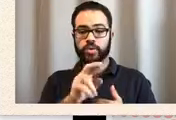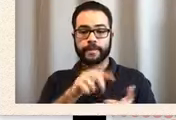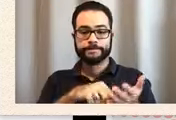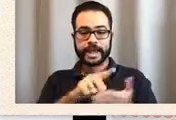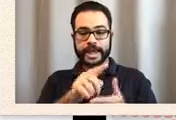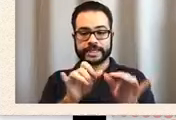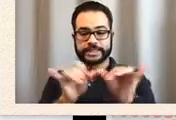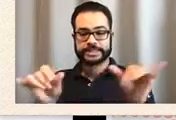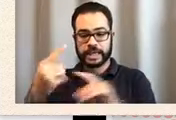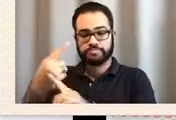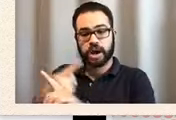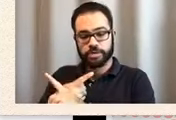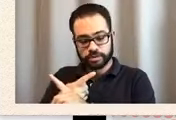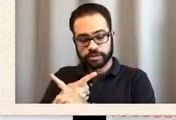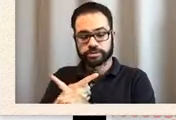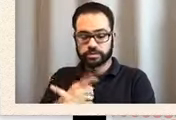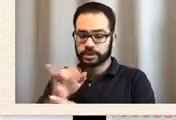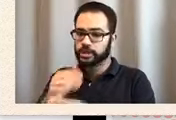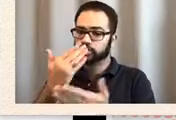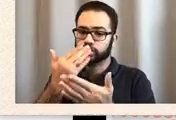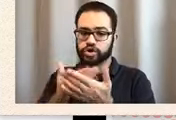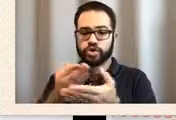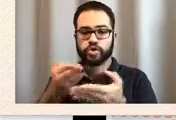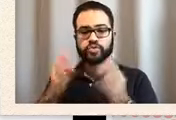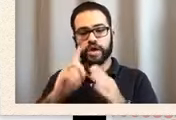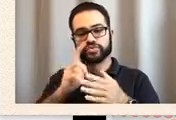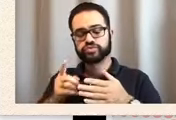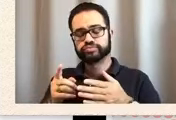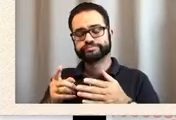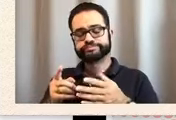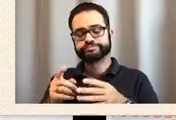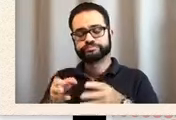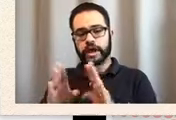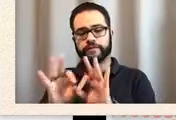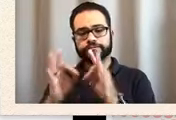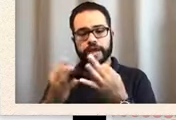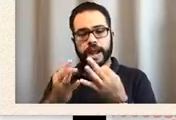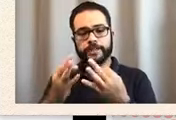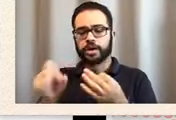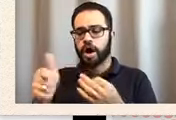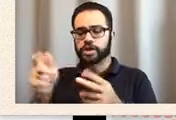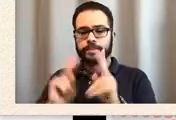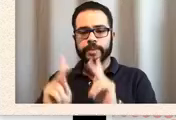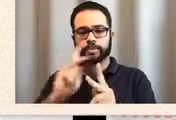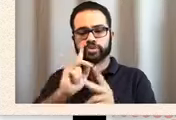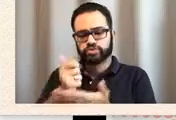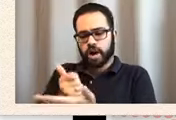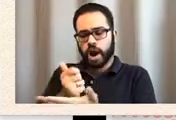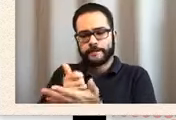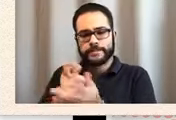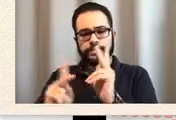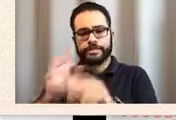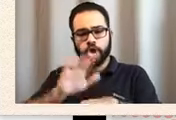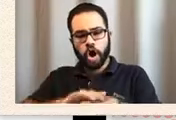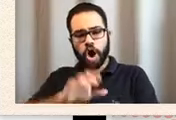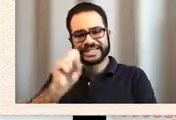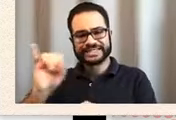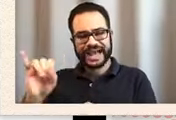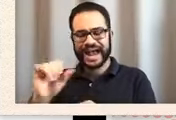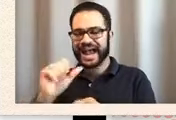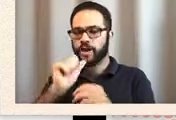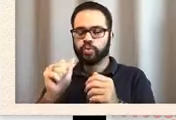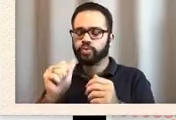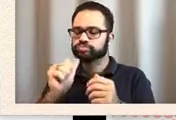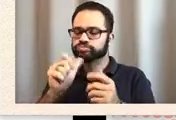And this is a great way to allow families and other individuals to assist somebody on SSI without negatively impacting their